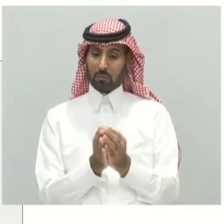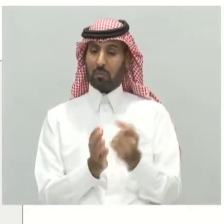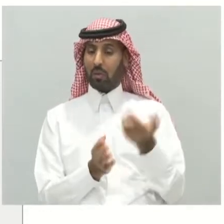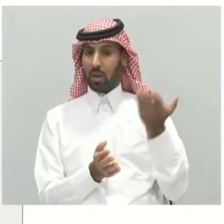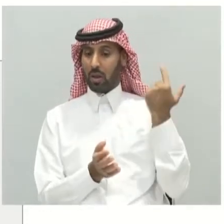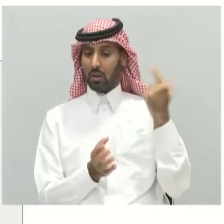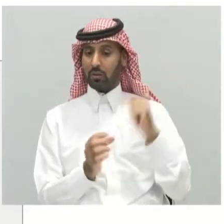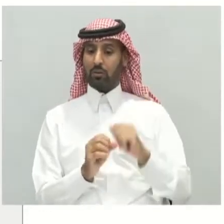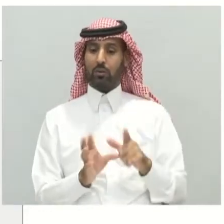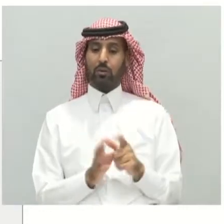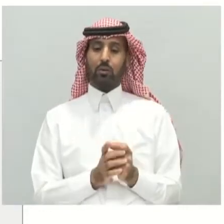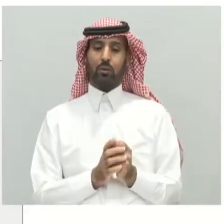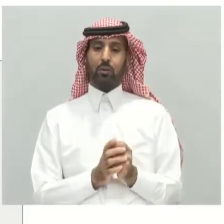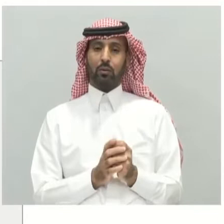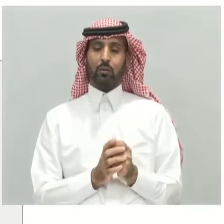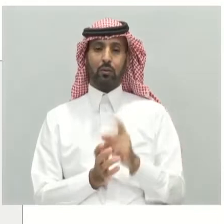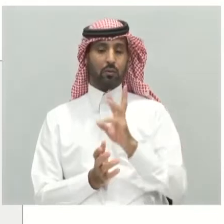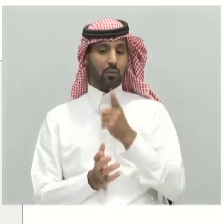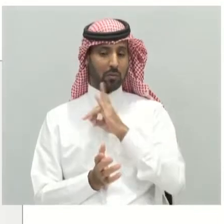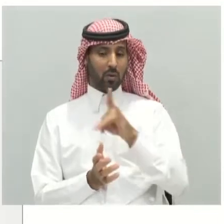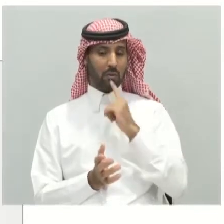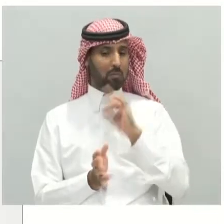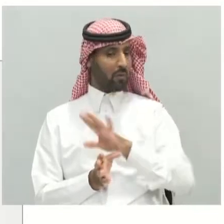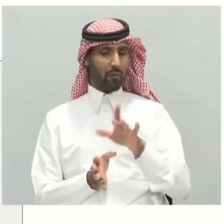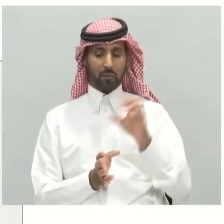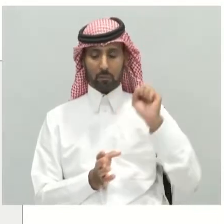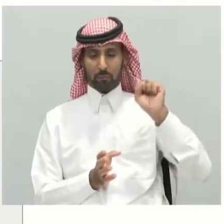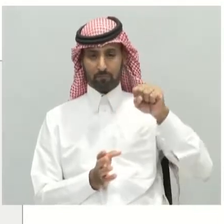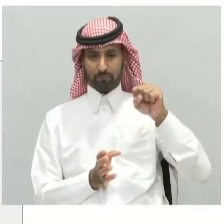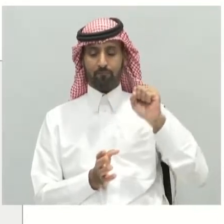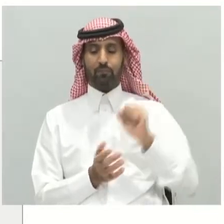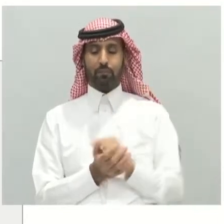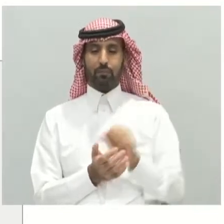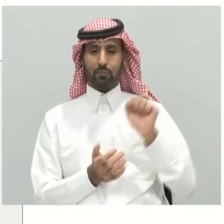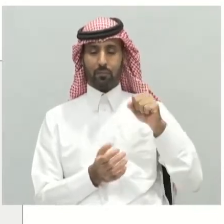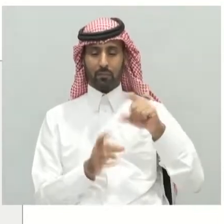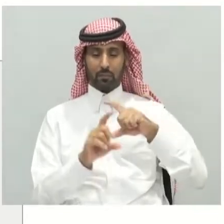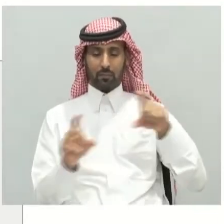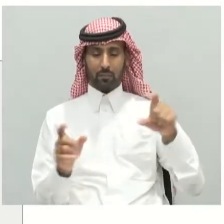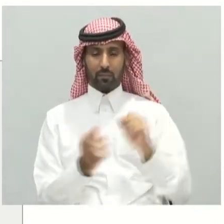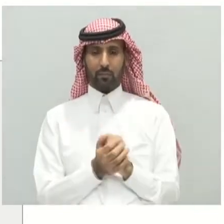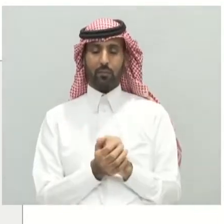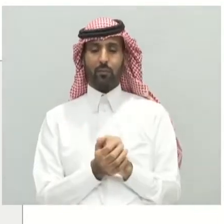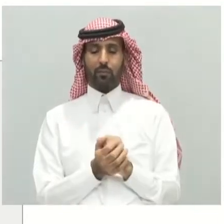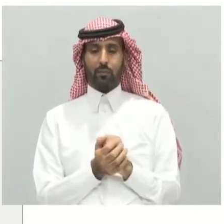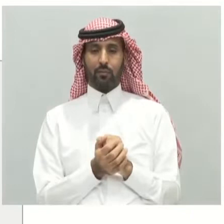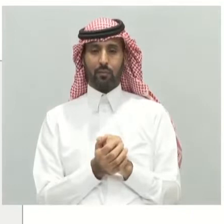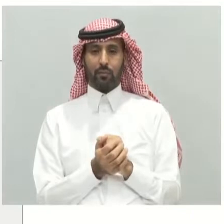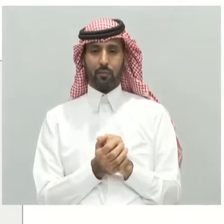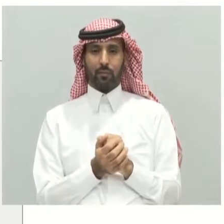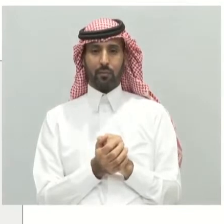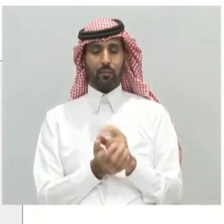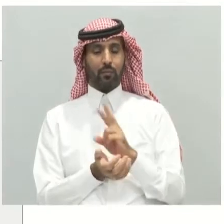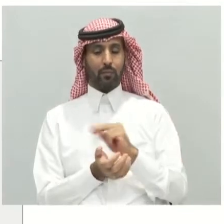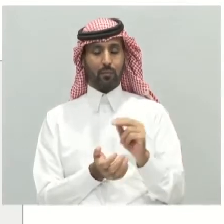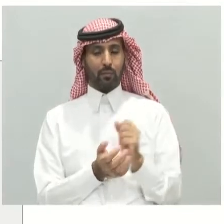week. This is not a negative, not a question. This is an affirmative sentence. It's a regular sentence. We